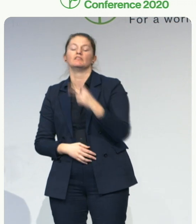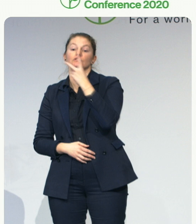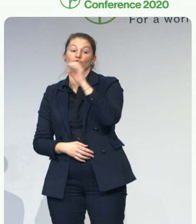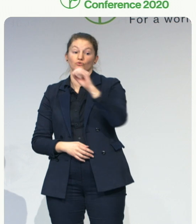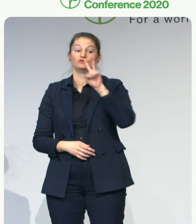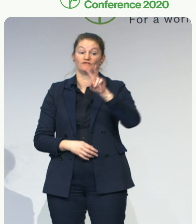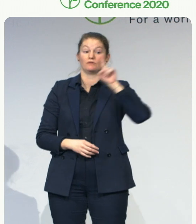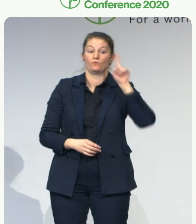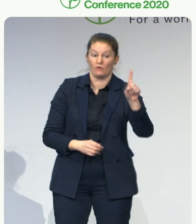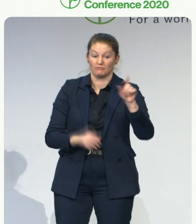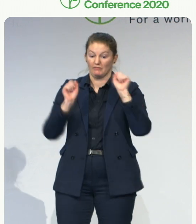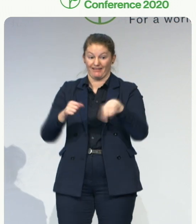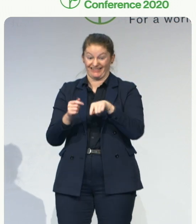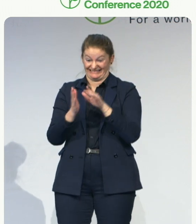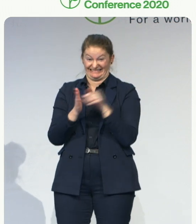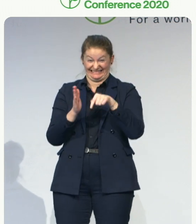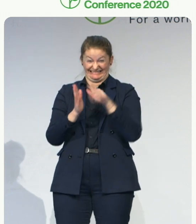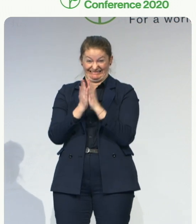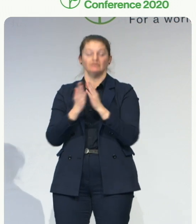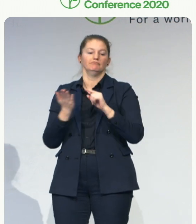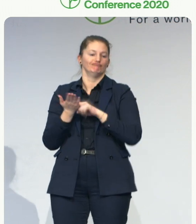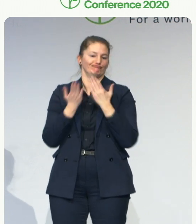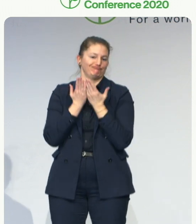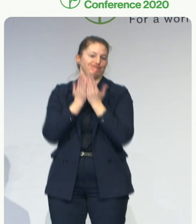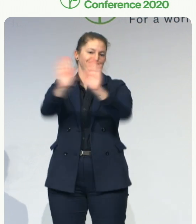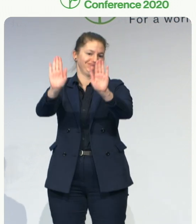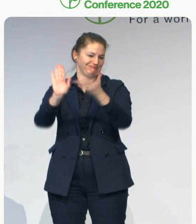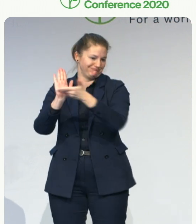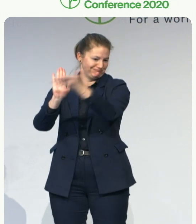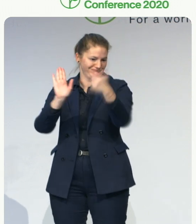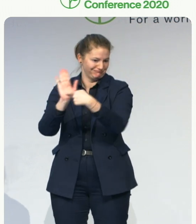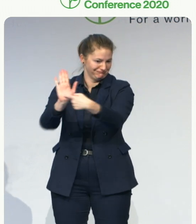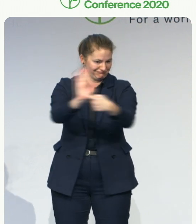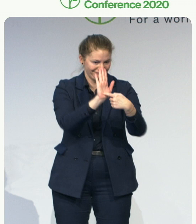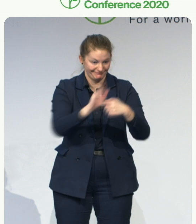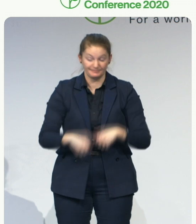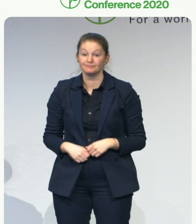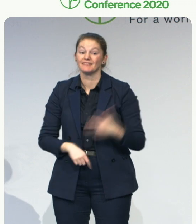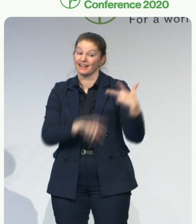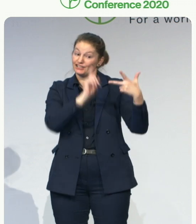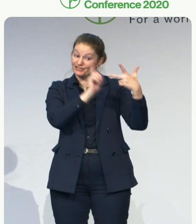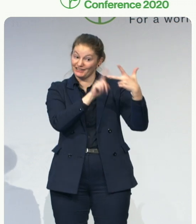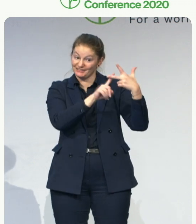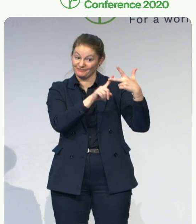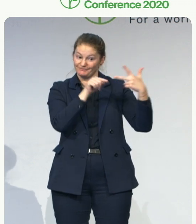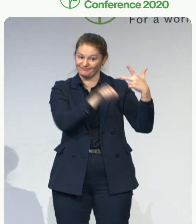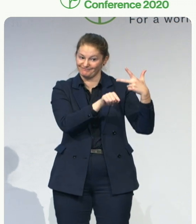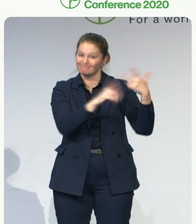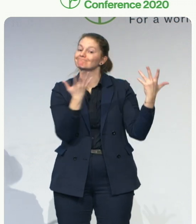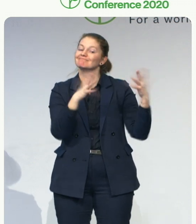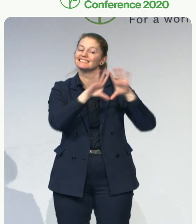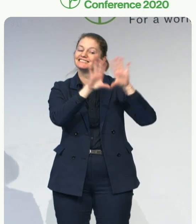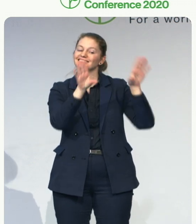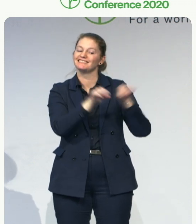And finally, we have begun to regionalize the Zero project. We are happy